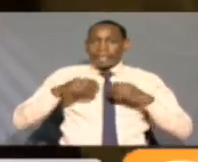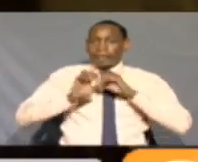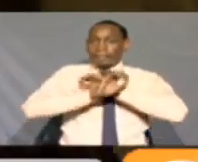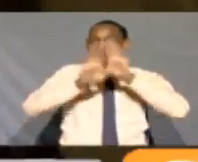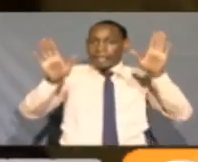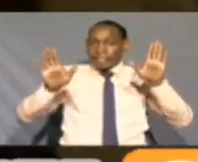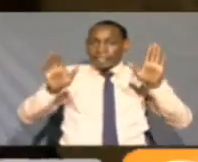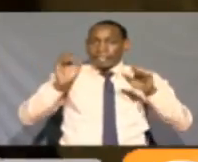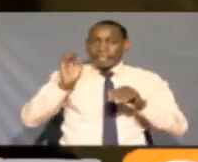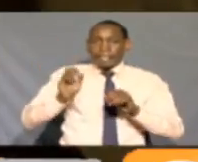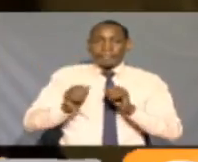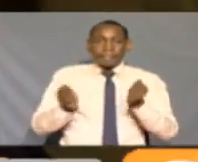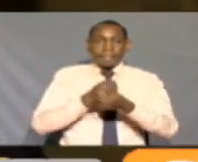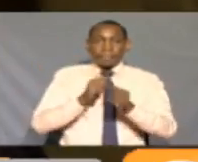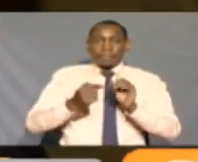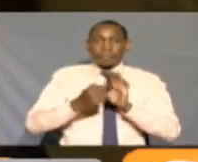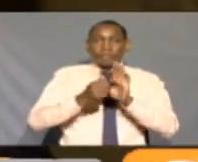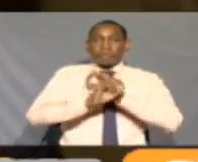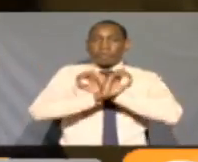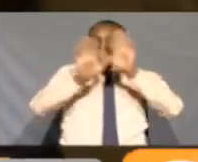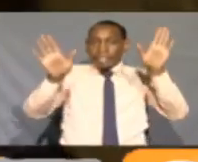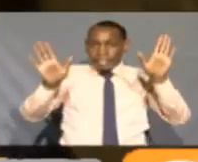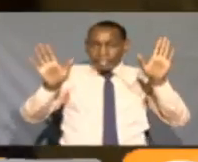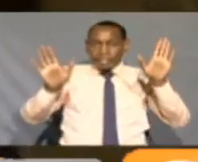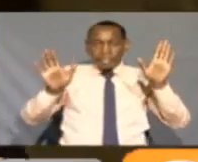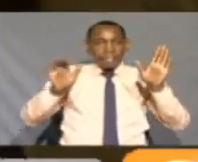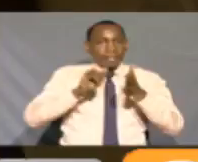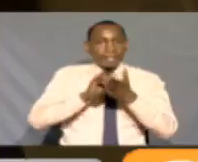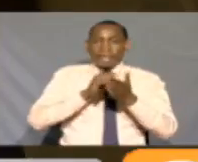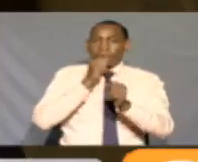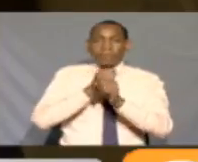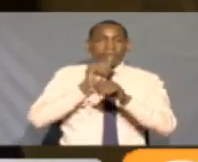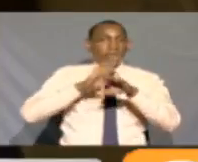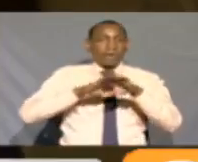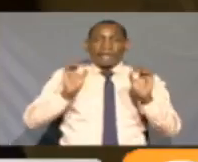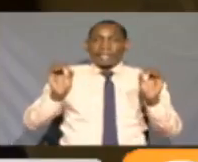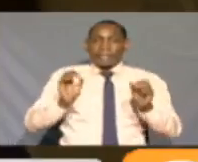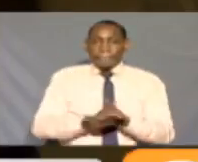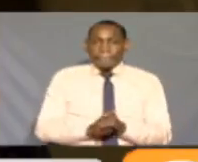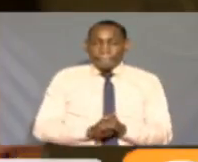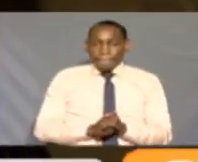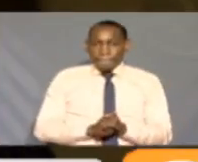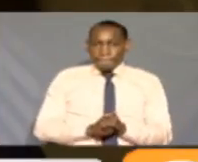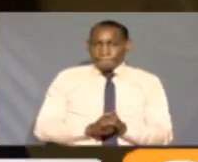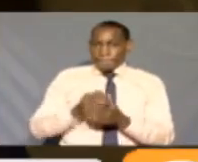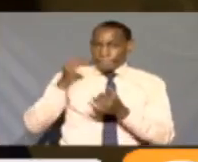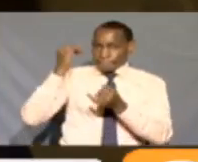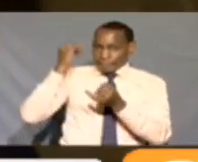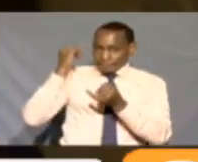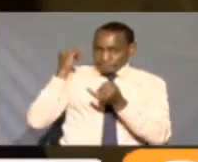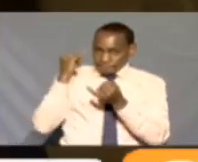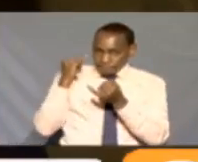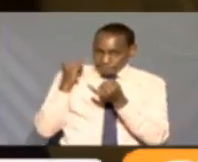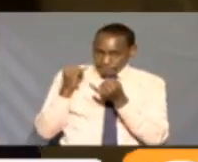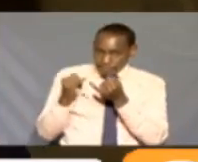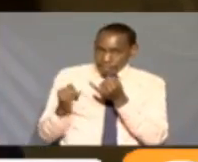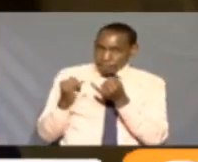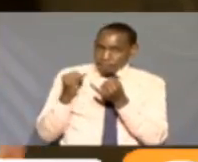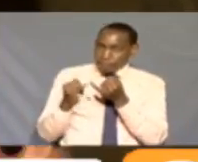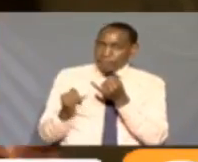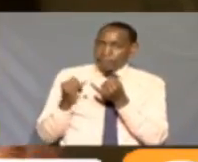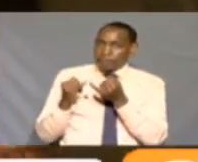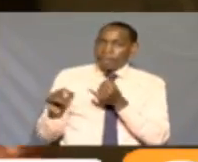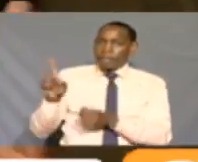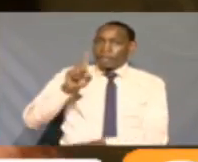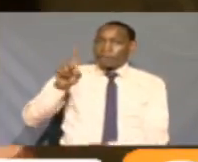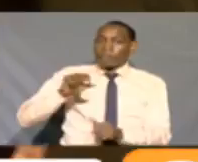If you cannot shed light on these basic things, that is an exercise in futility. Finally, the question that has been